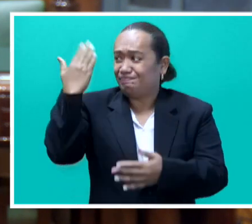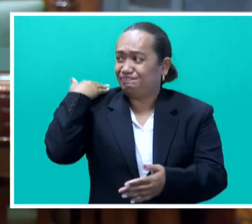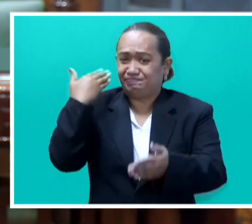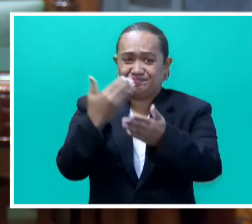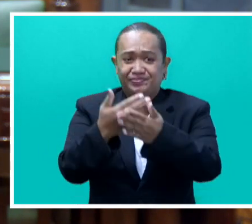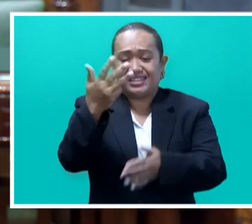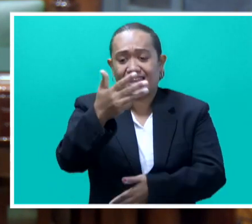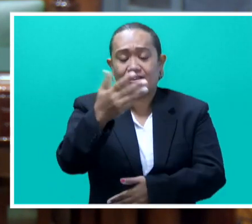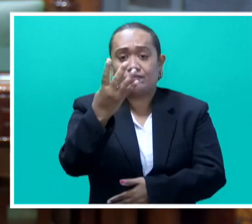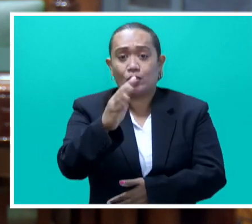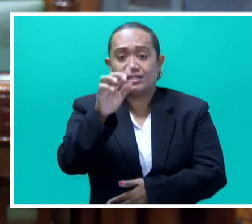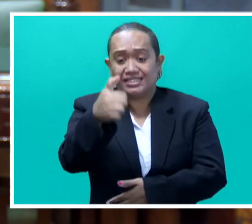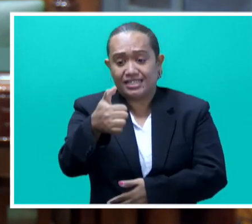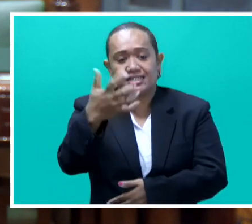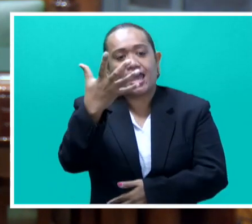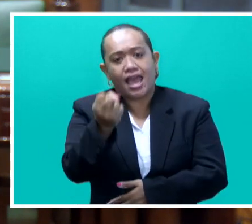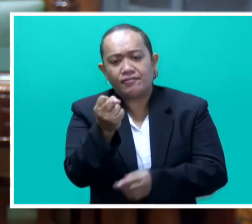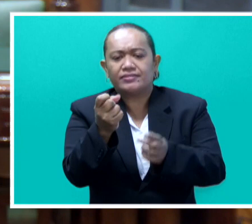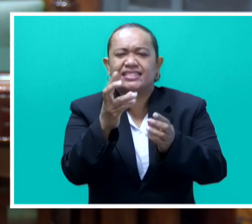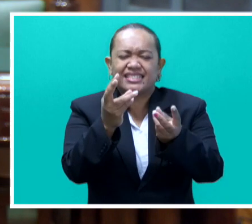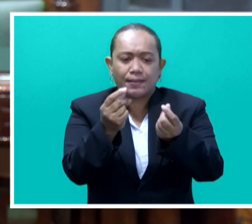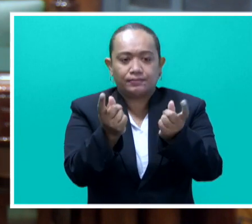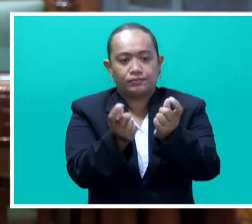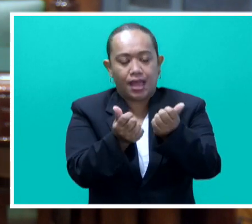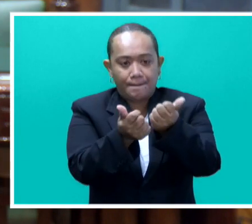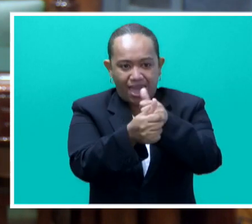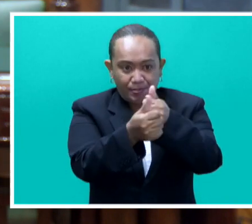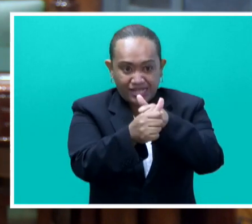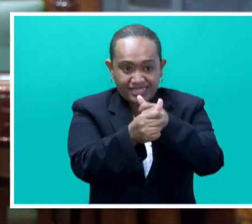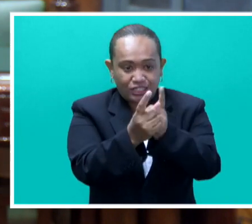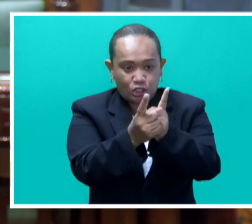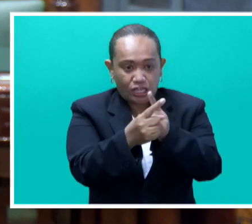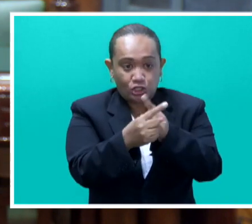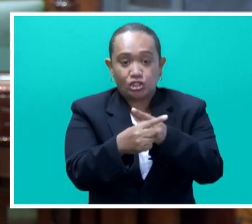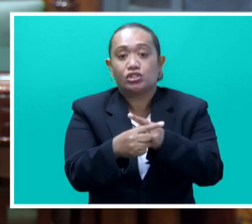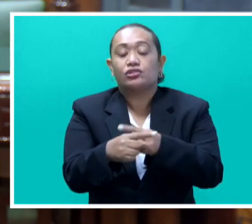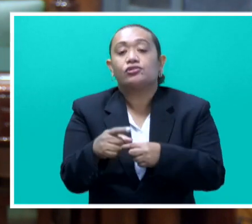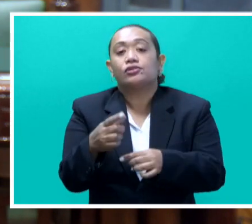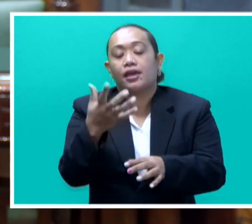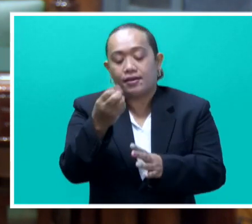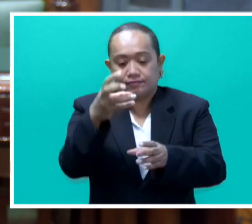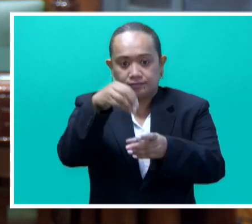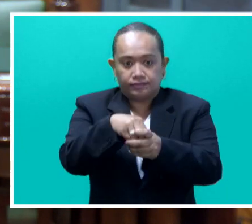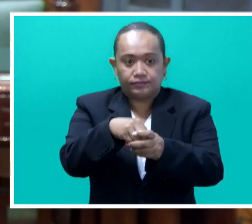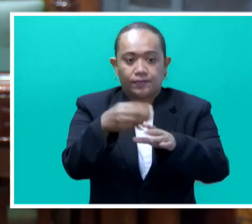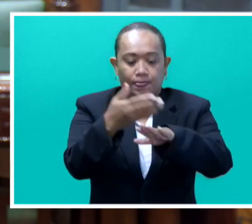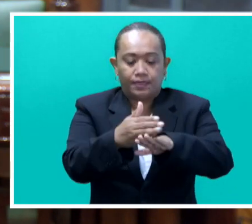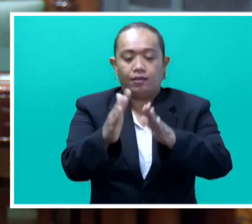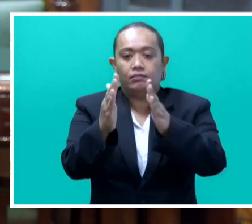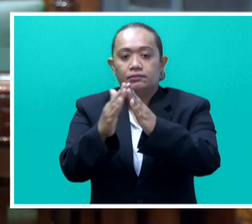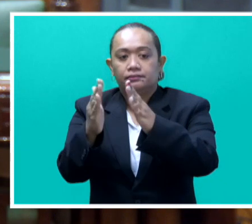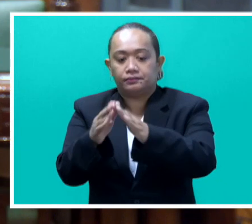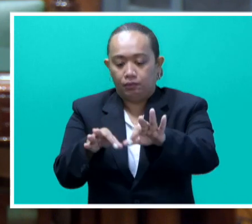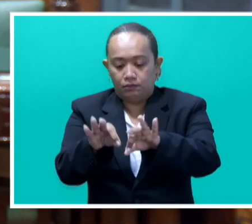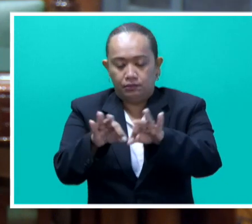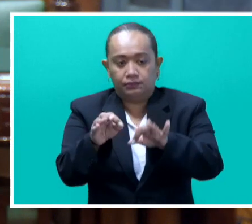minor amendments made to these acts, particularly to the definitions and inclusion of new town planning areas under the town